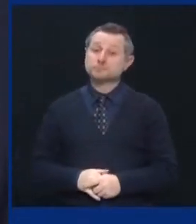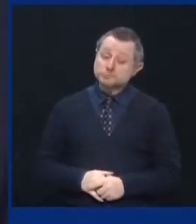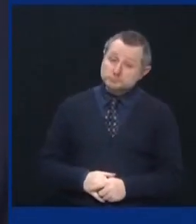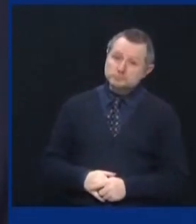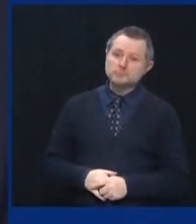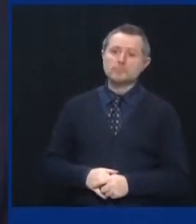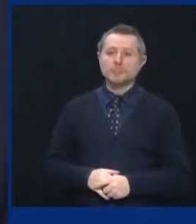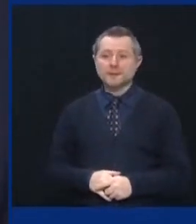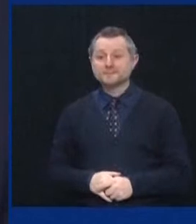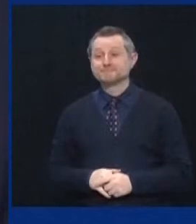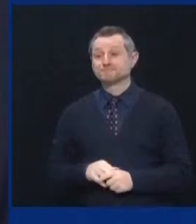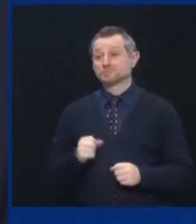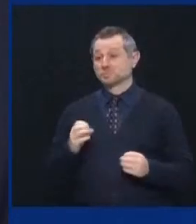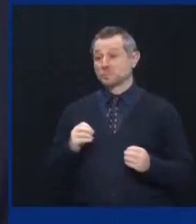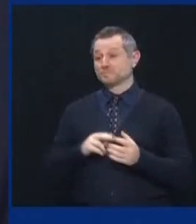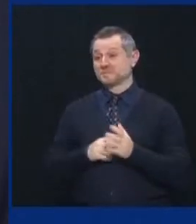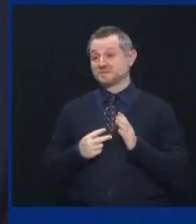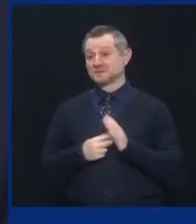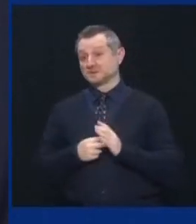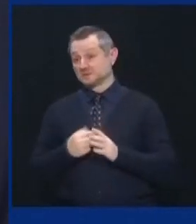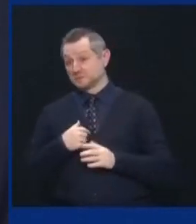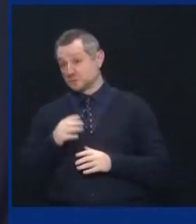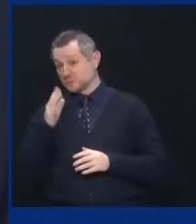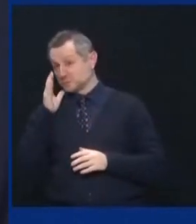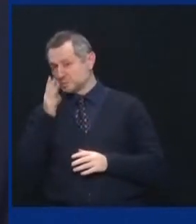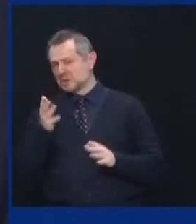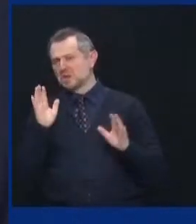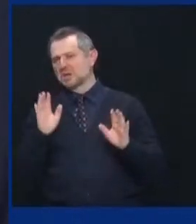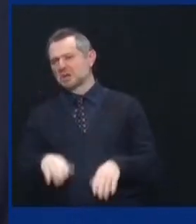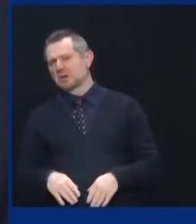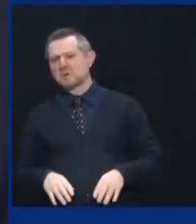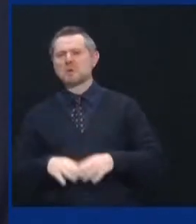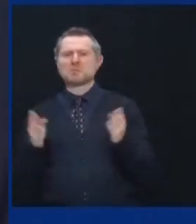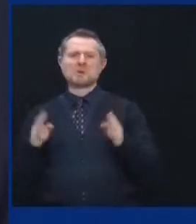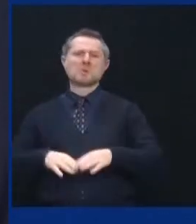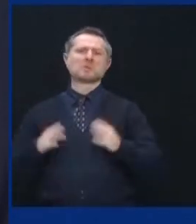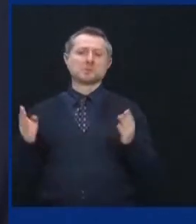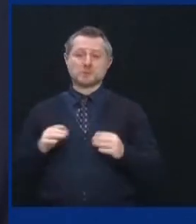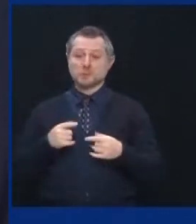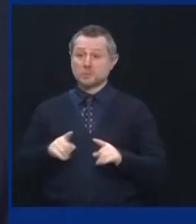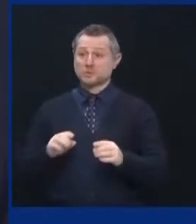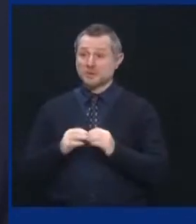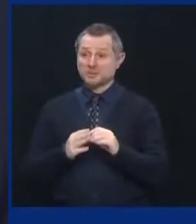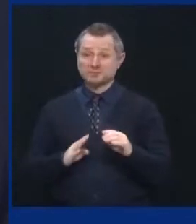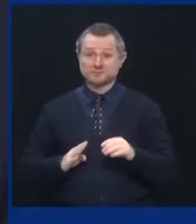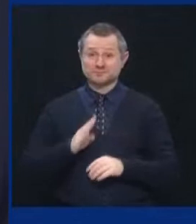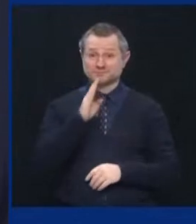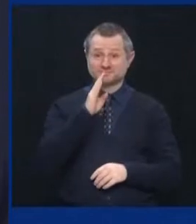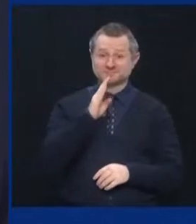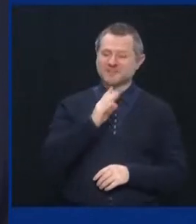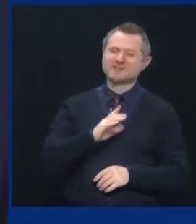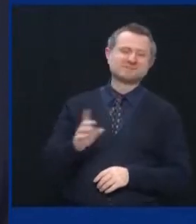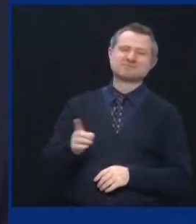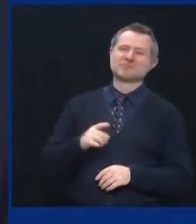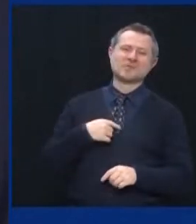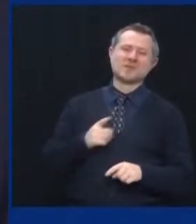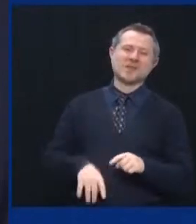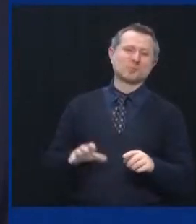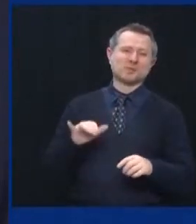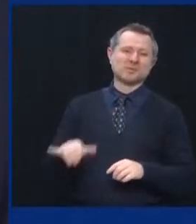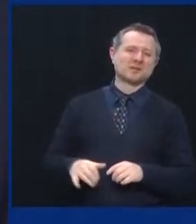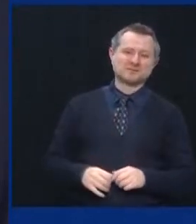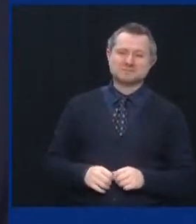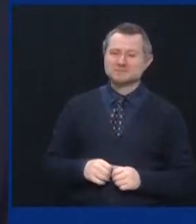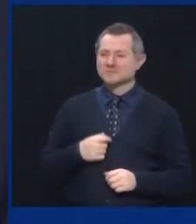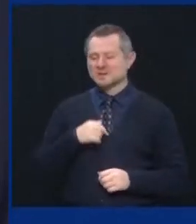Would you ever relax restrictions when the numbers are still going up and you're the highest in the state? No. I mean, I don't think that would be